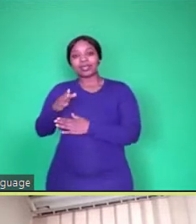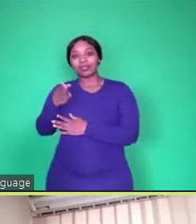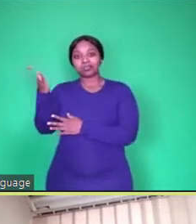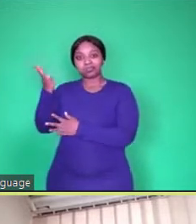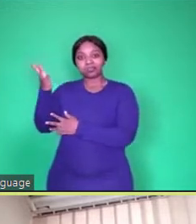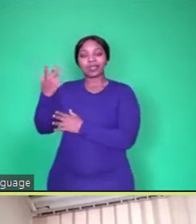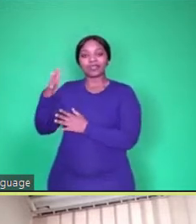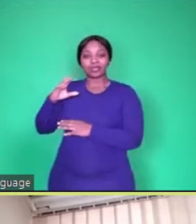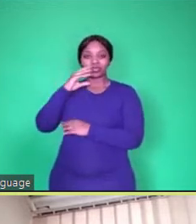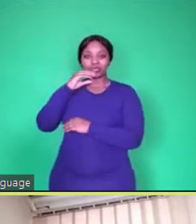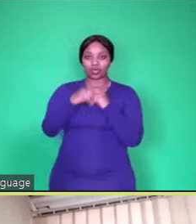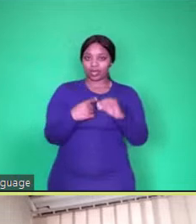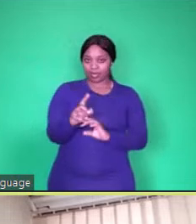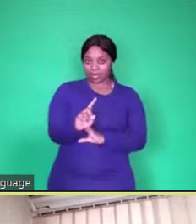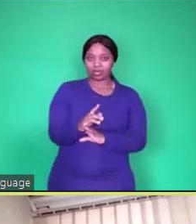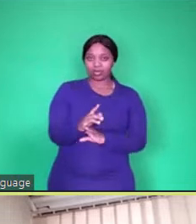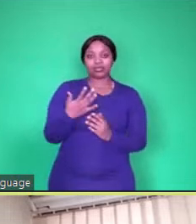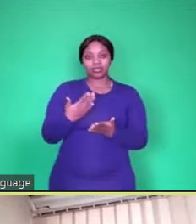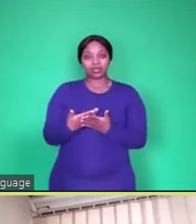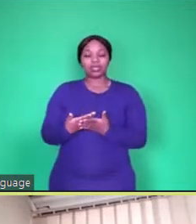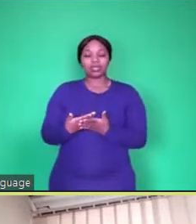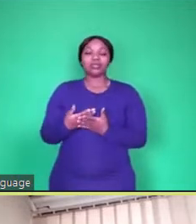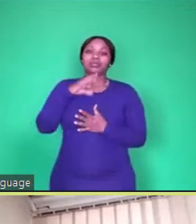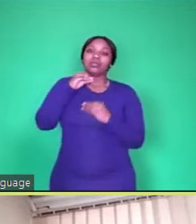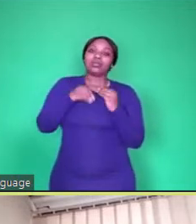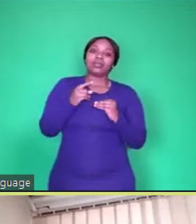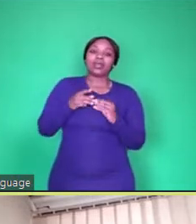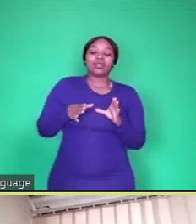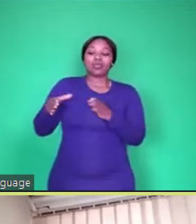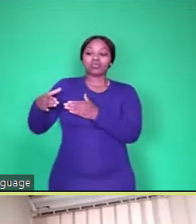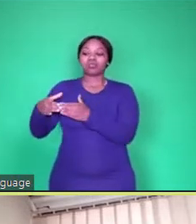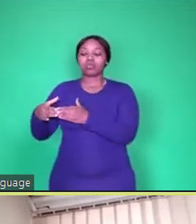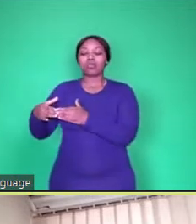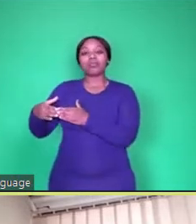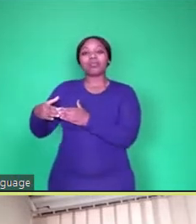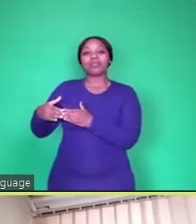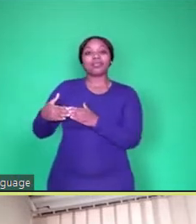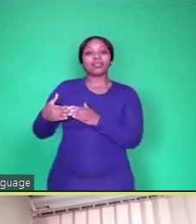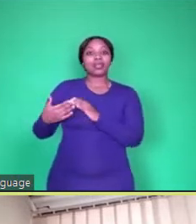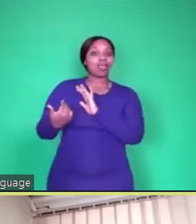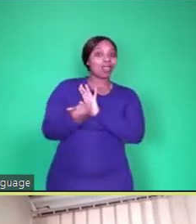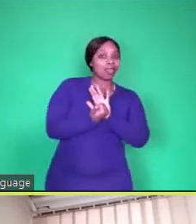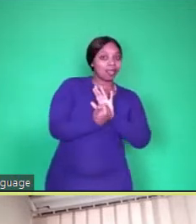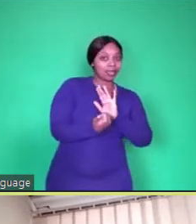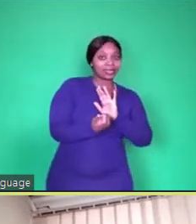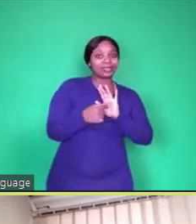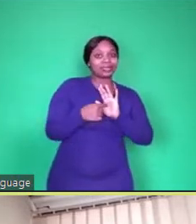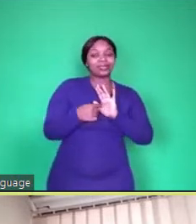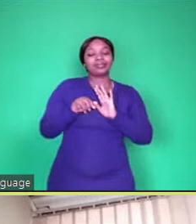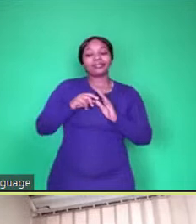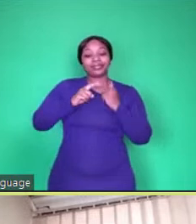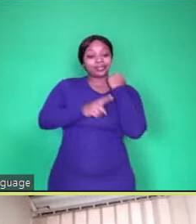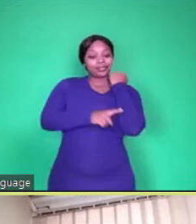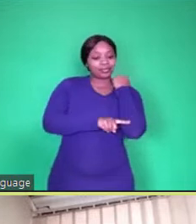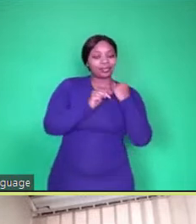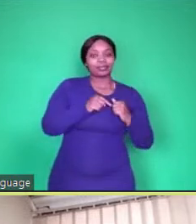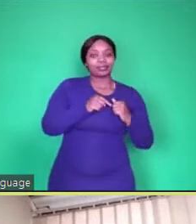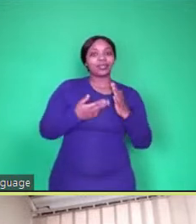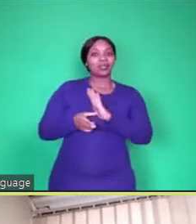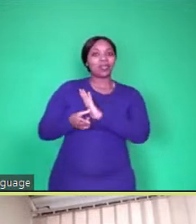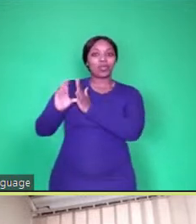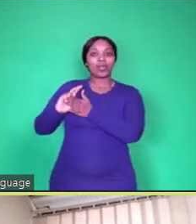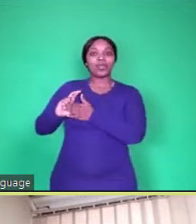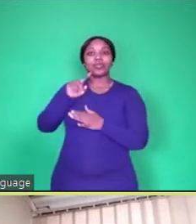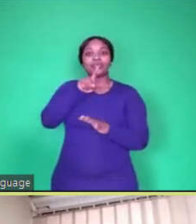to mention the Group Areas Act, and the last one, which has been repealed in 1999, it